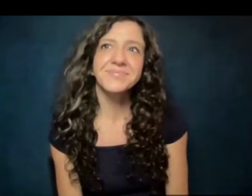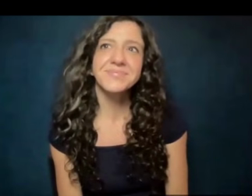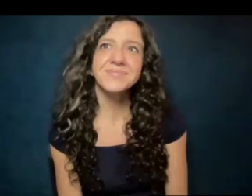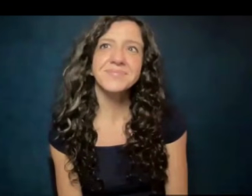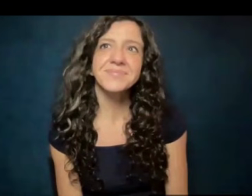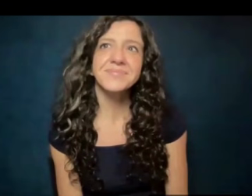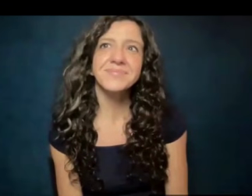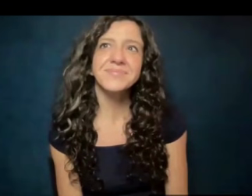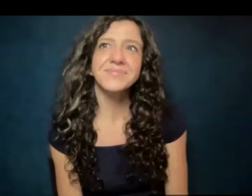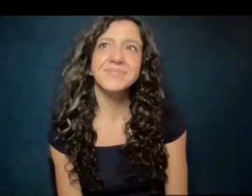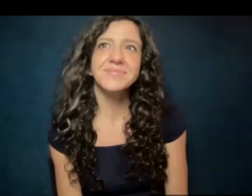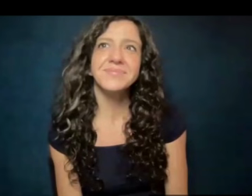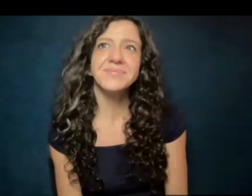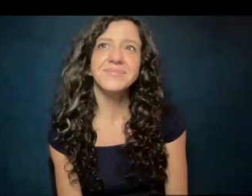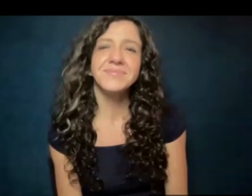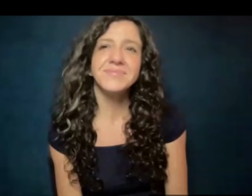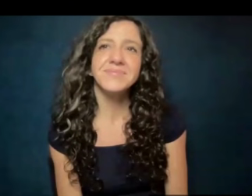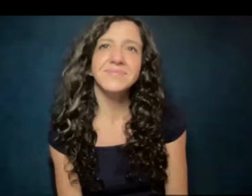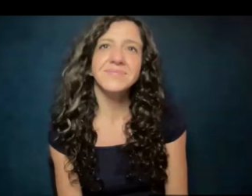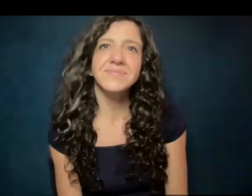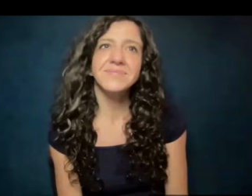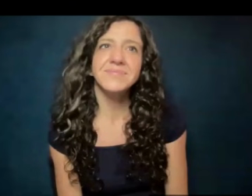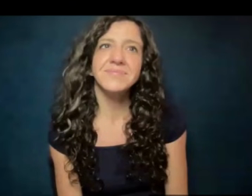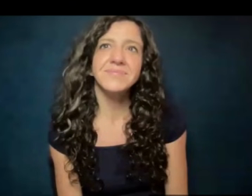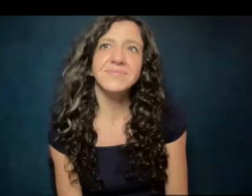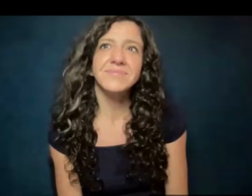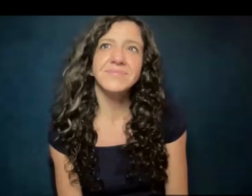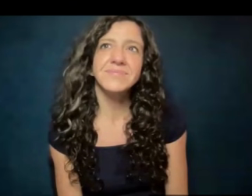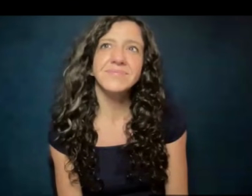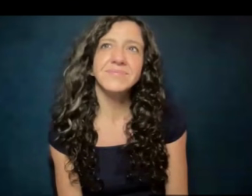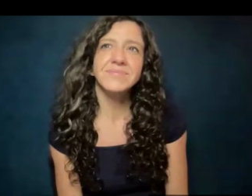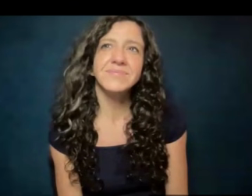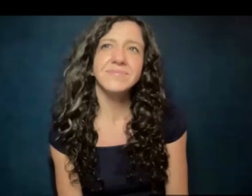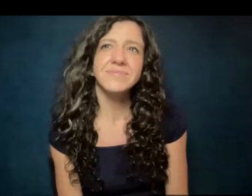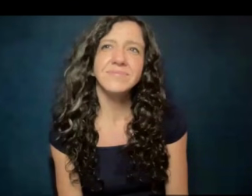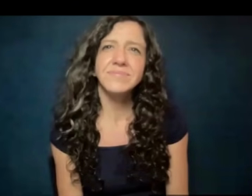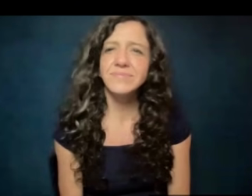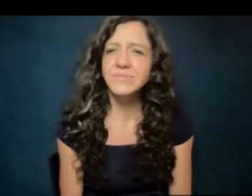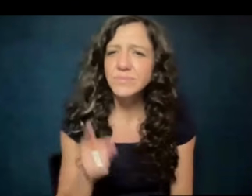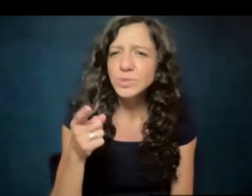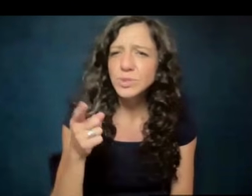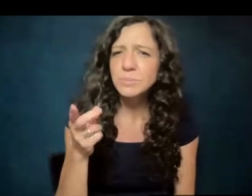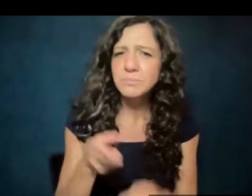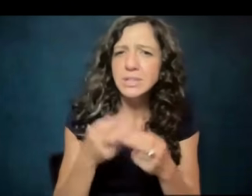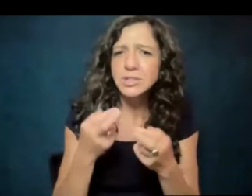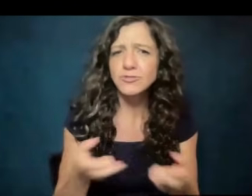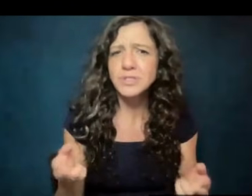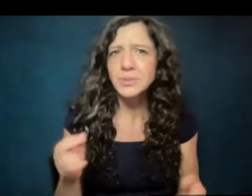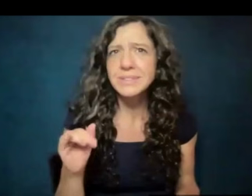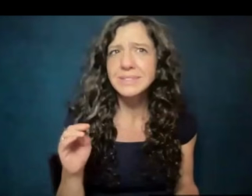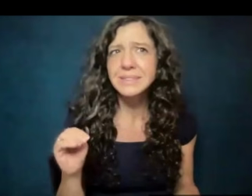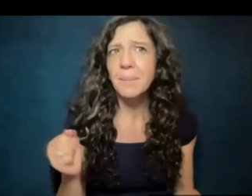Okay. Ima, can you tell us what resource you're talking about that you wanted?